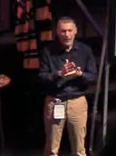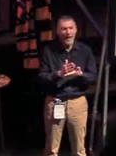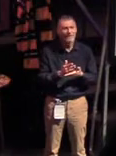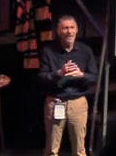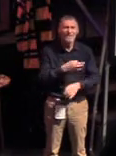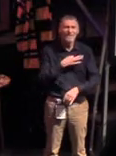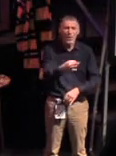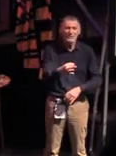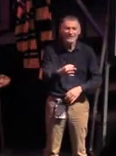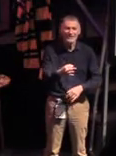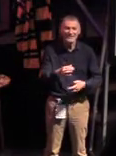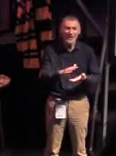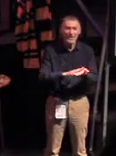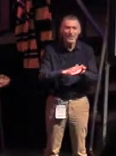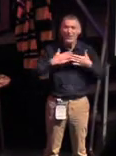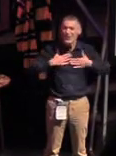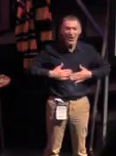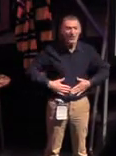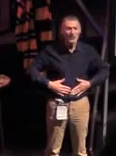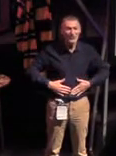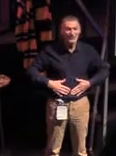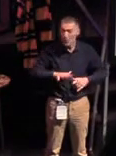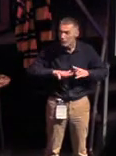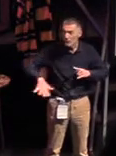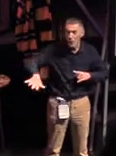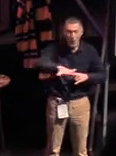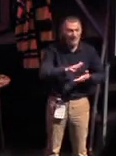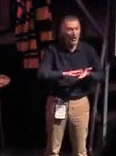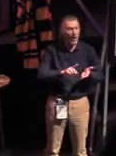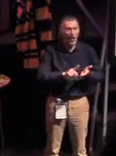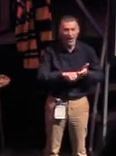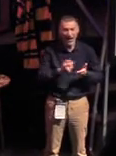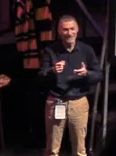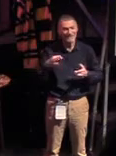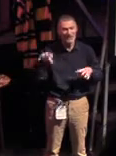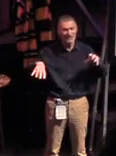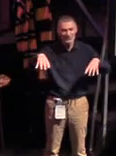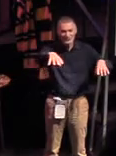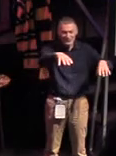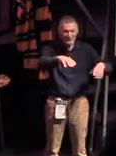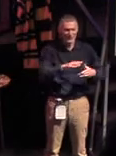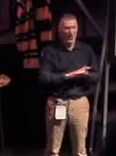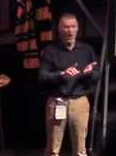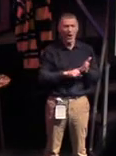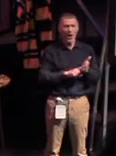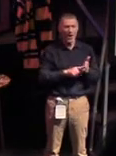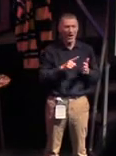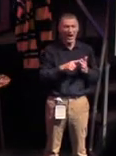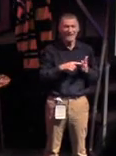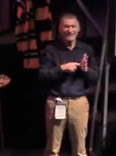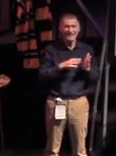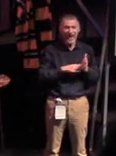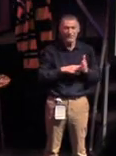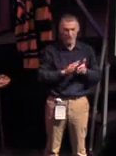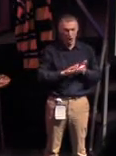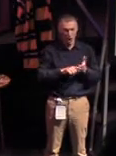who you will have met outside. They'll be throughout the city at the different venues that we're using. Hull IETM is spread right across the city.